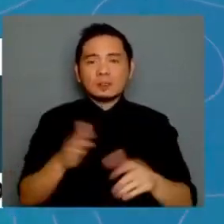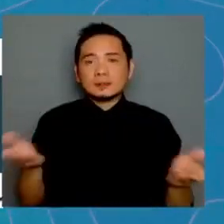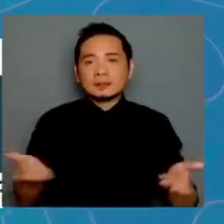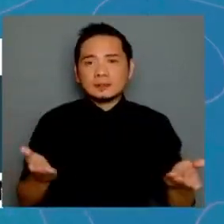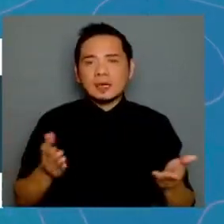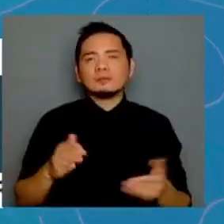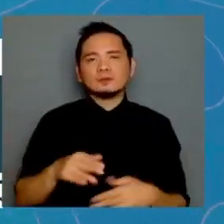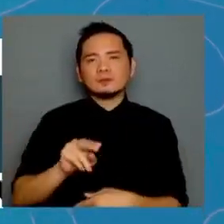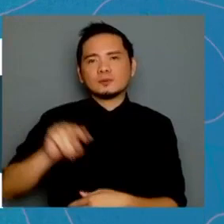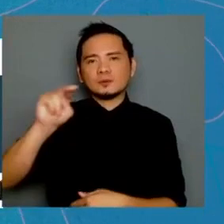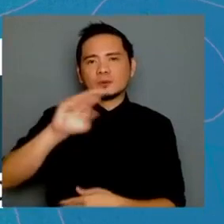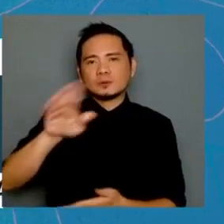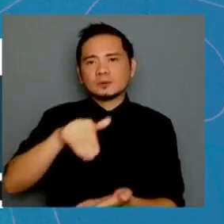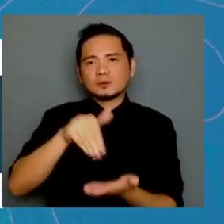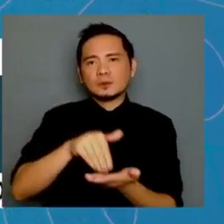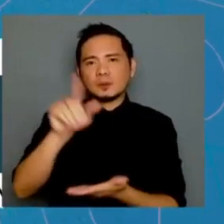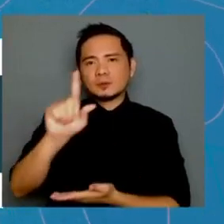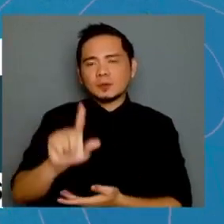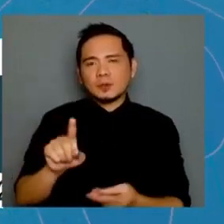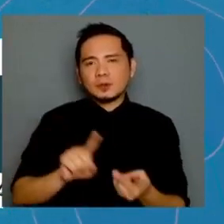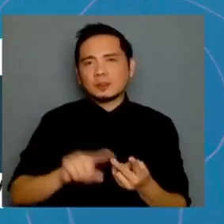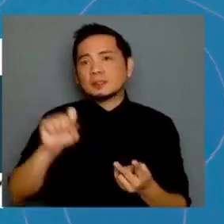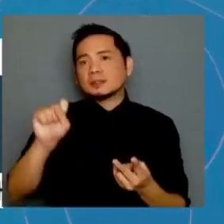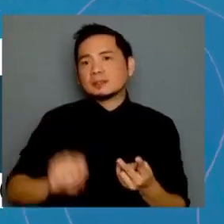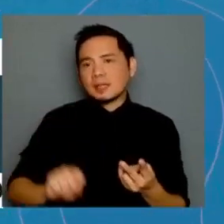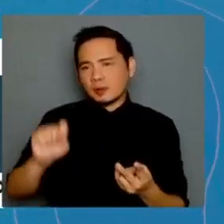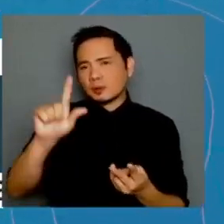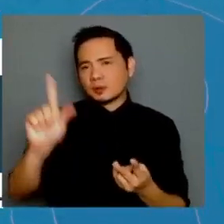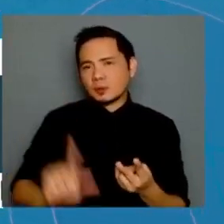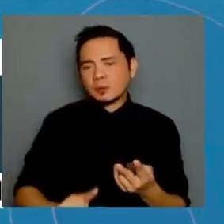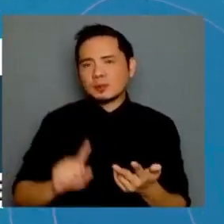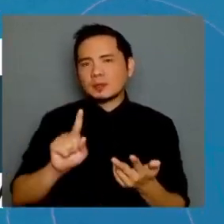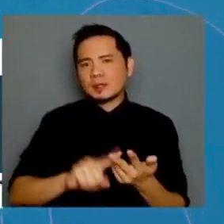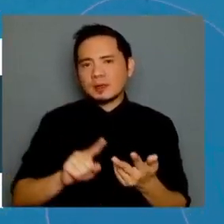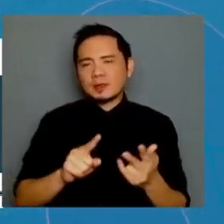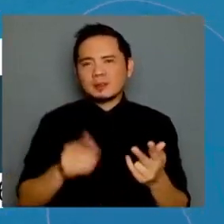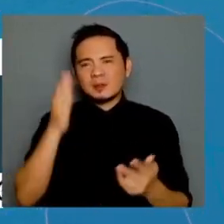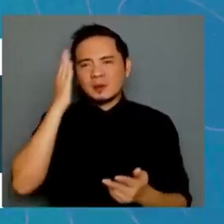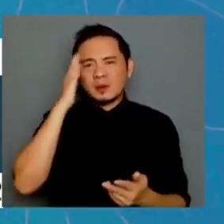Luzon, seaboards of southern Luzon, and the western seaboards